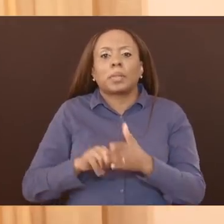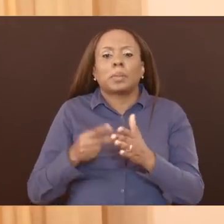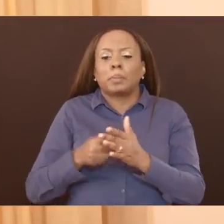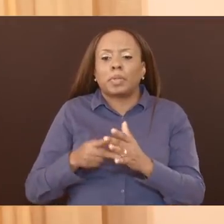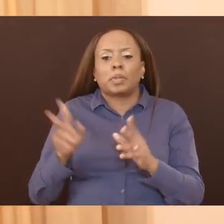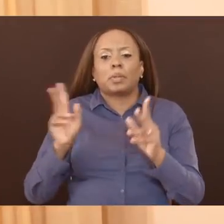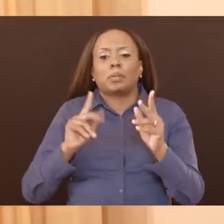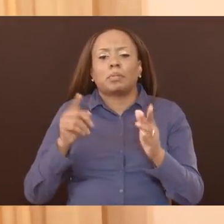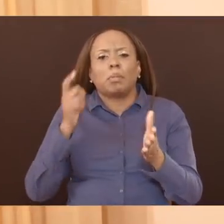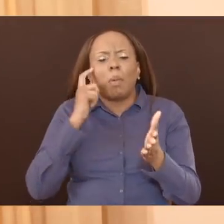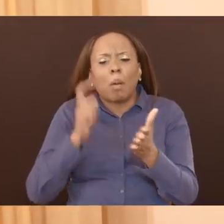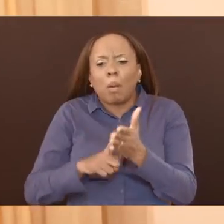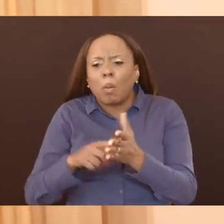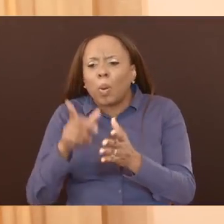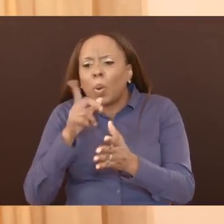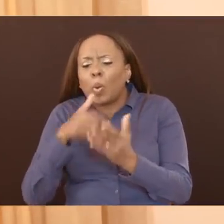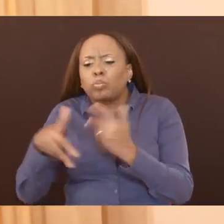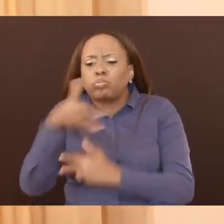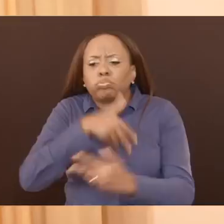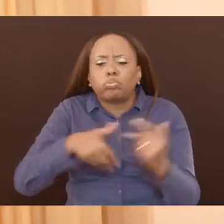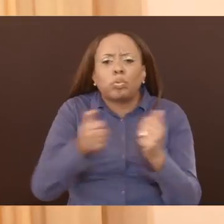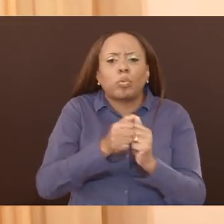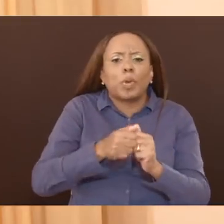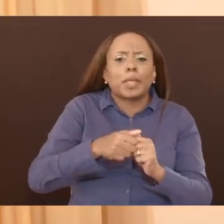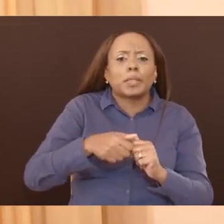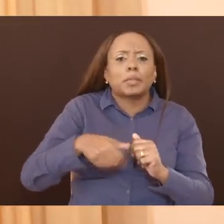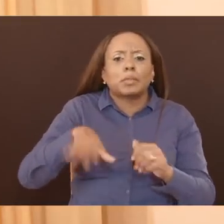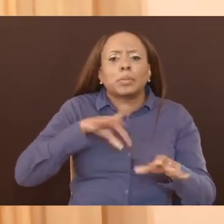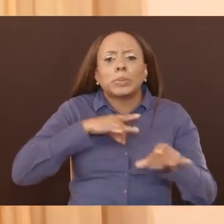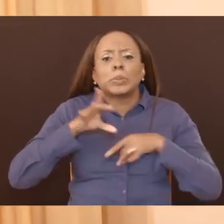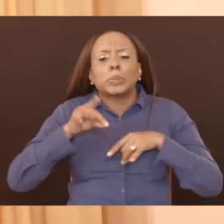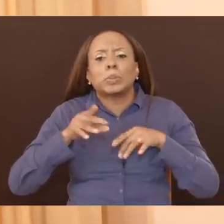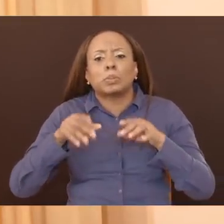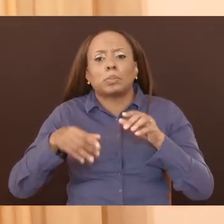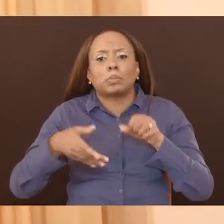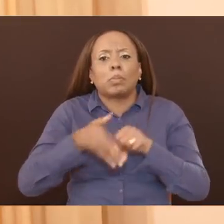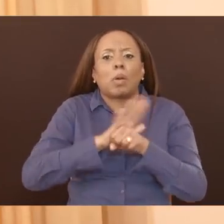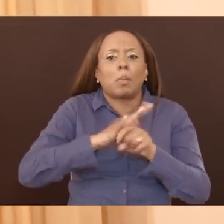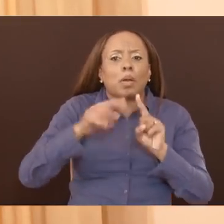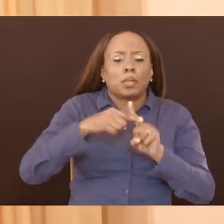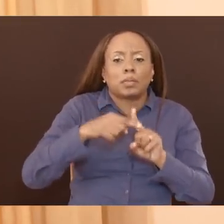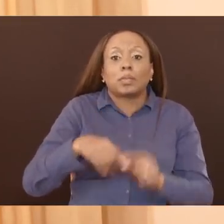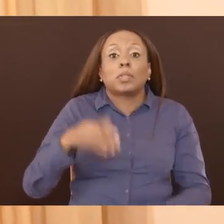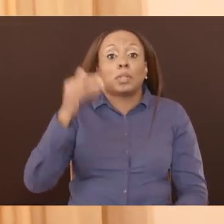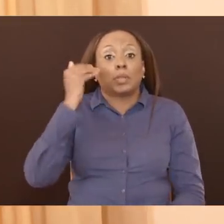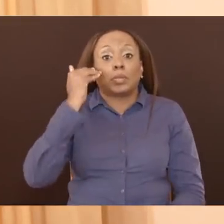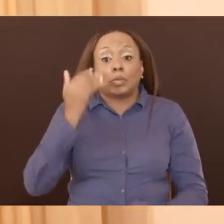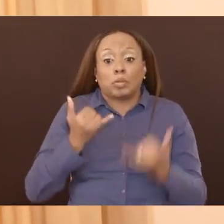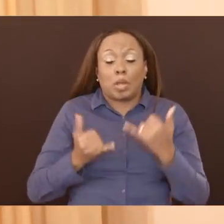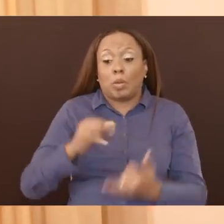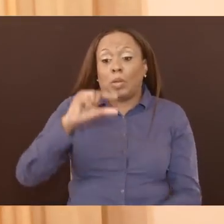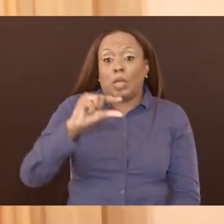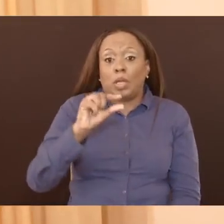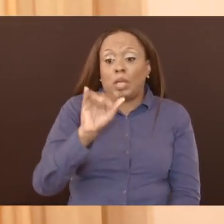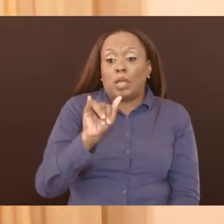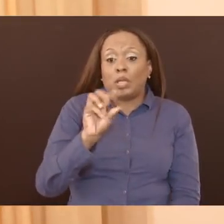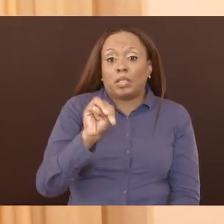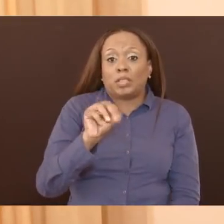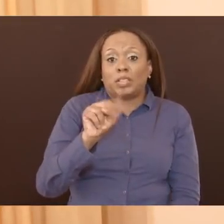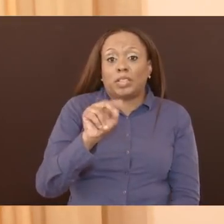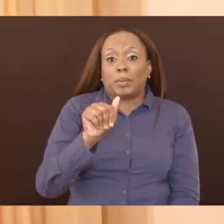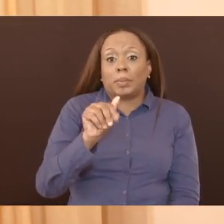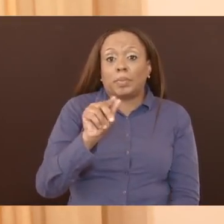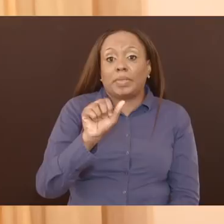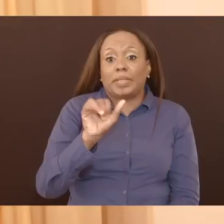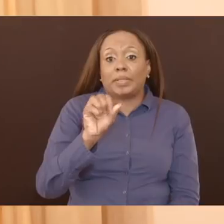as possible. Separate from the large site at the gymnasium, which now has two separate lines for those people traveling and then for those